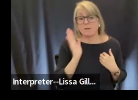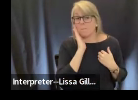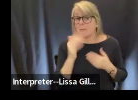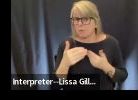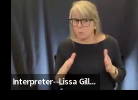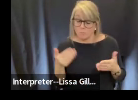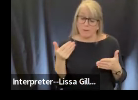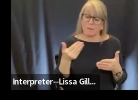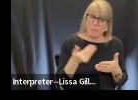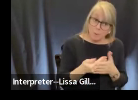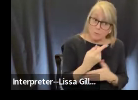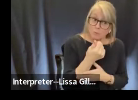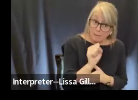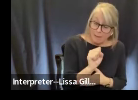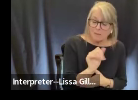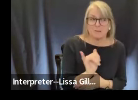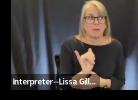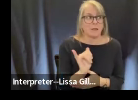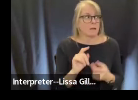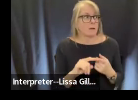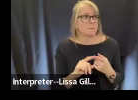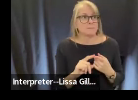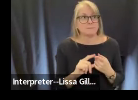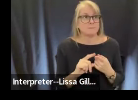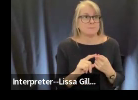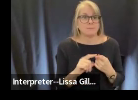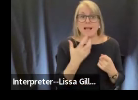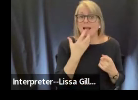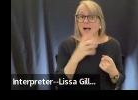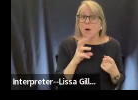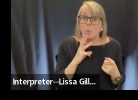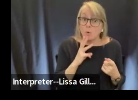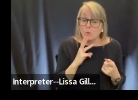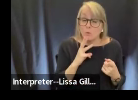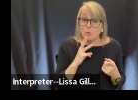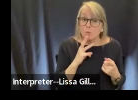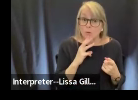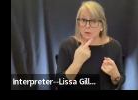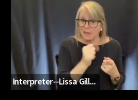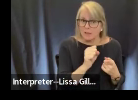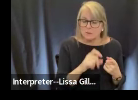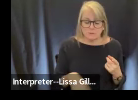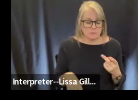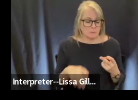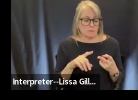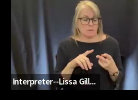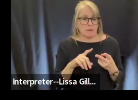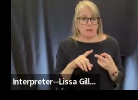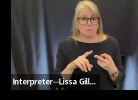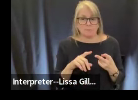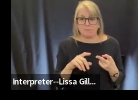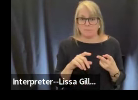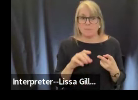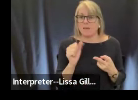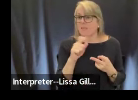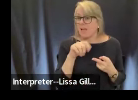of a gas appliance, like if there is a hot water heater or something that is fueled by gas, maybe in the attic, that bedroom that's below